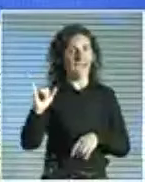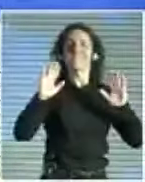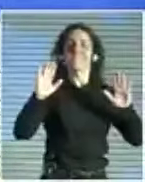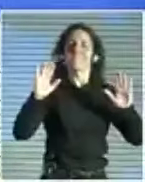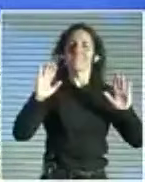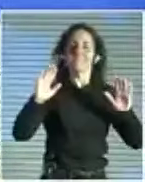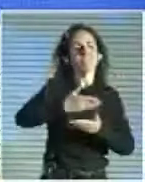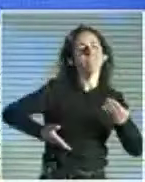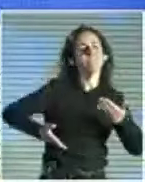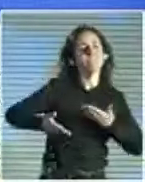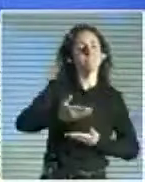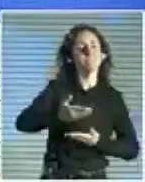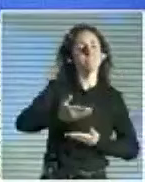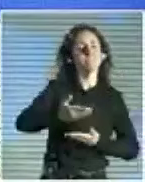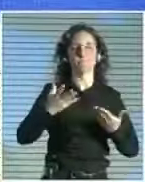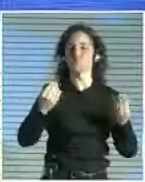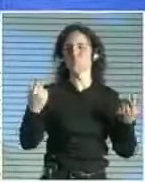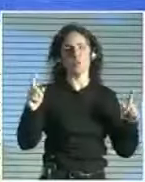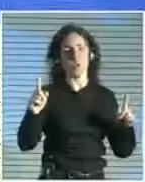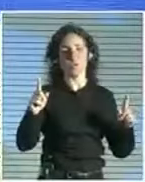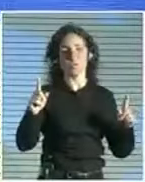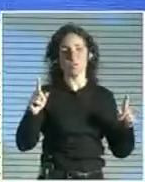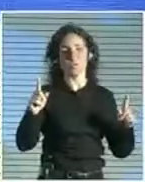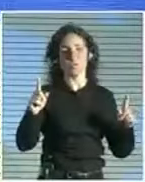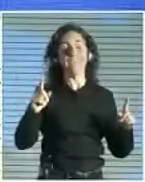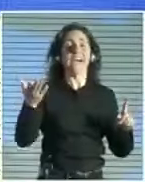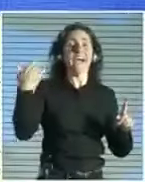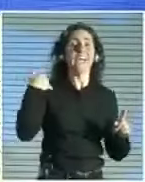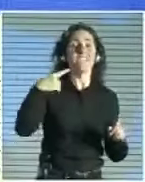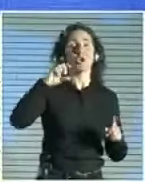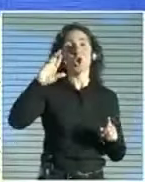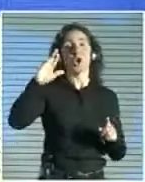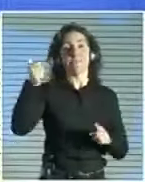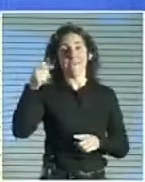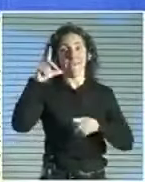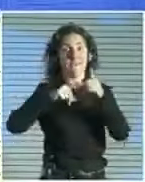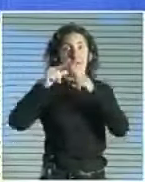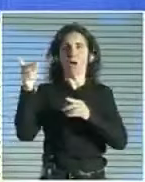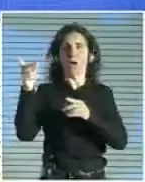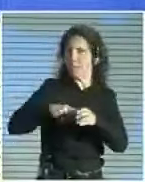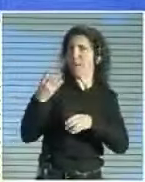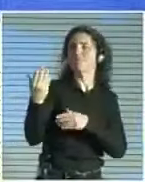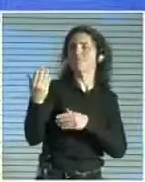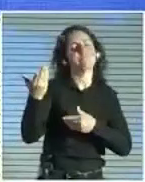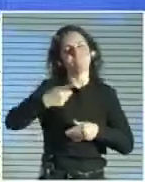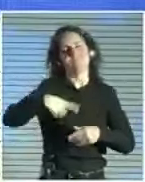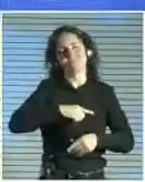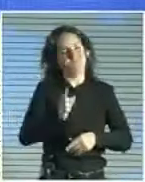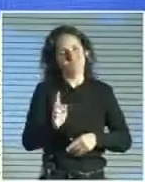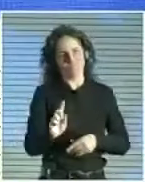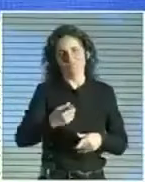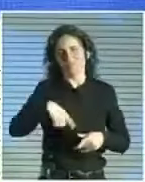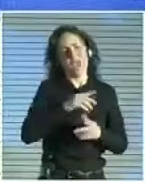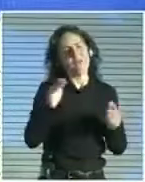on. So that is a hard task to achieve, but we believe